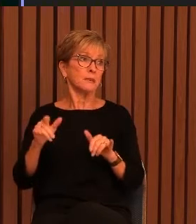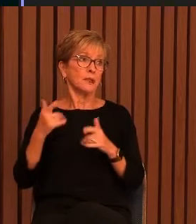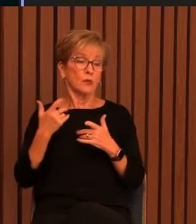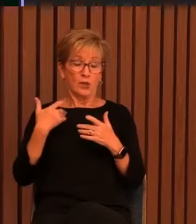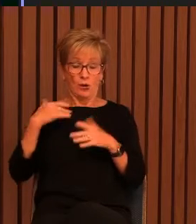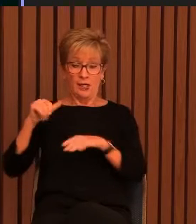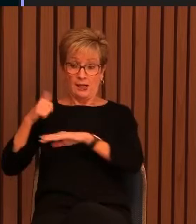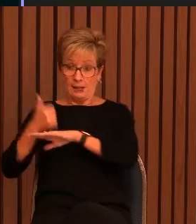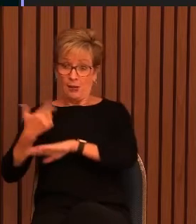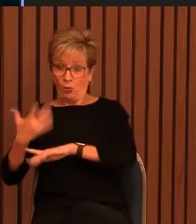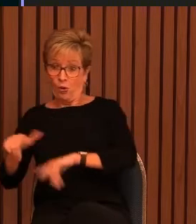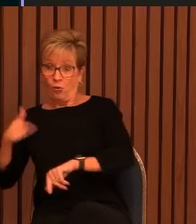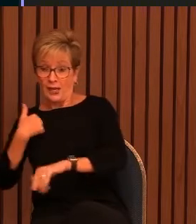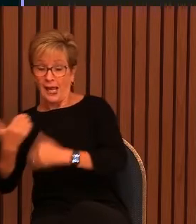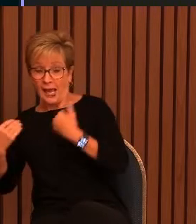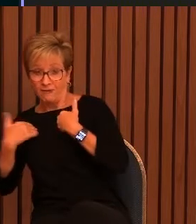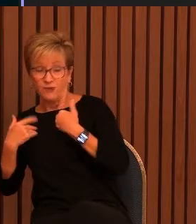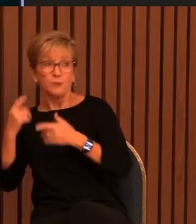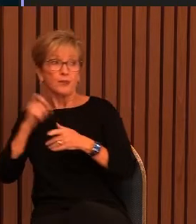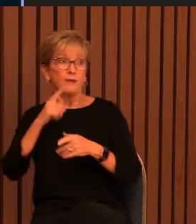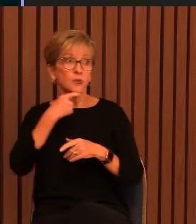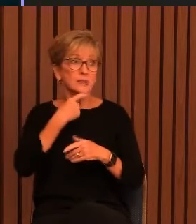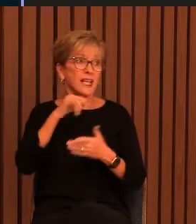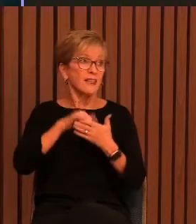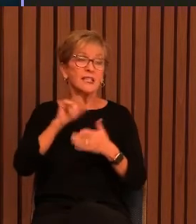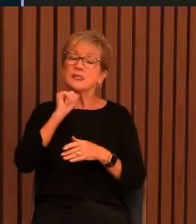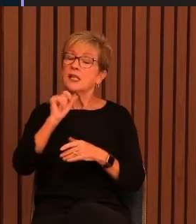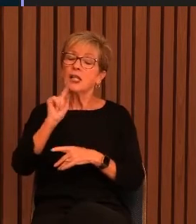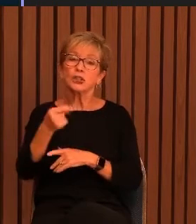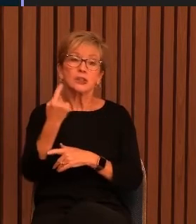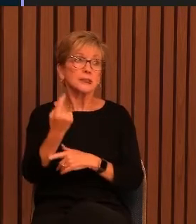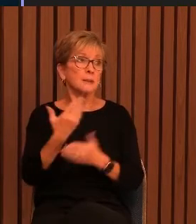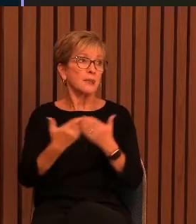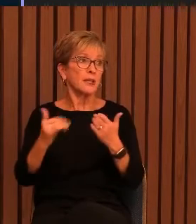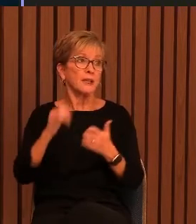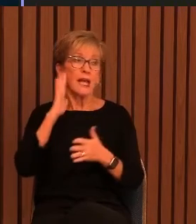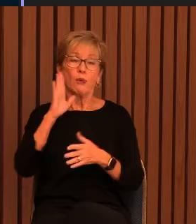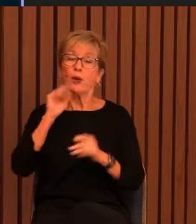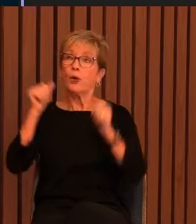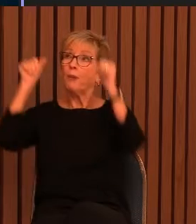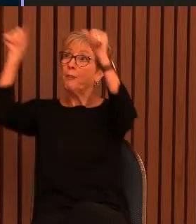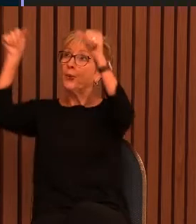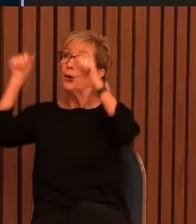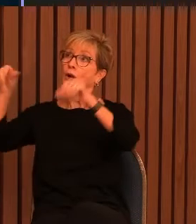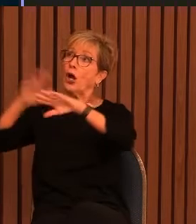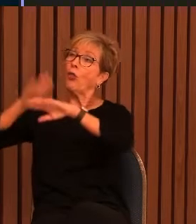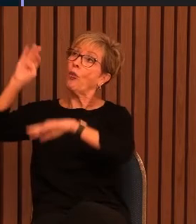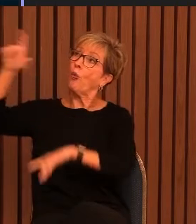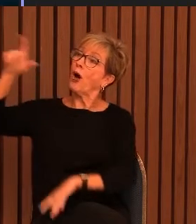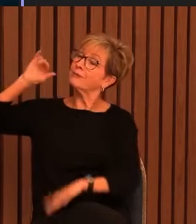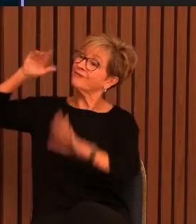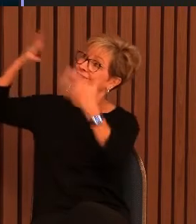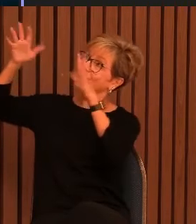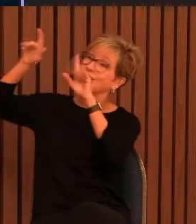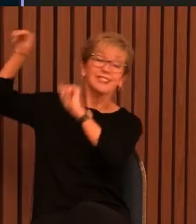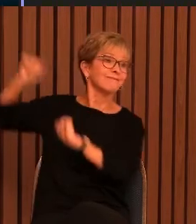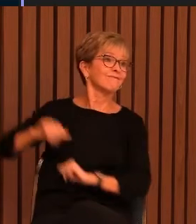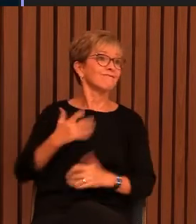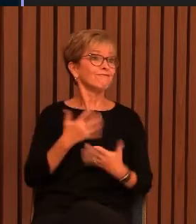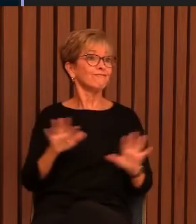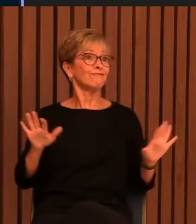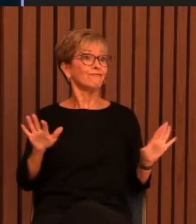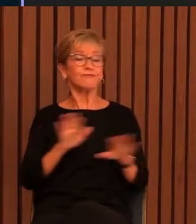but that we have to say that this isn't something that we're just going to hang on the wall and put up here like everybody else